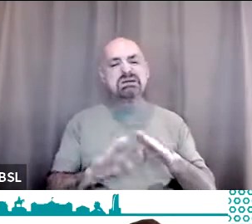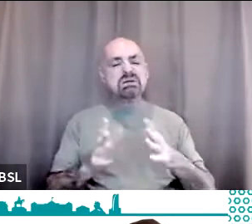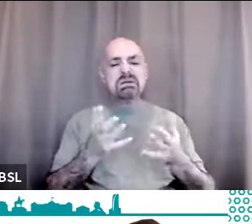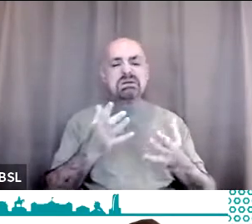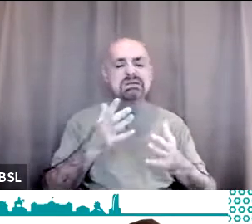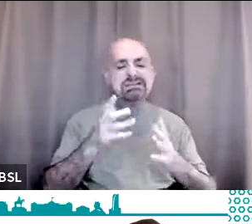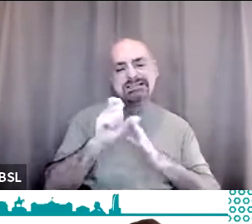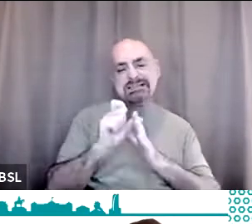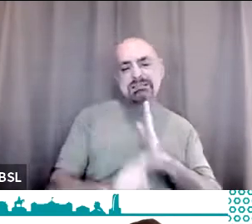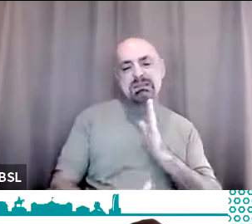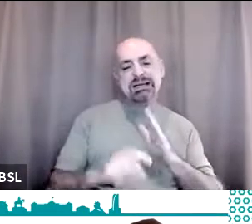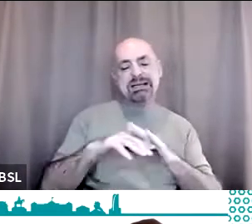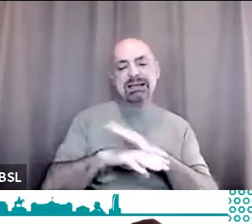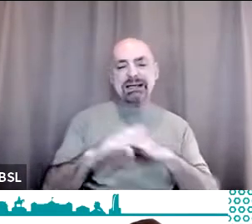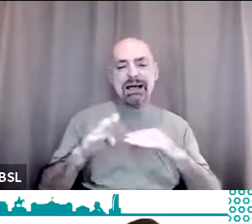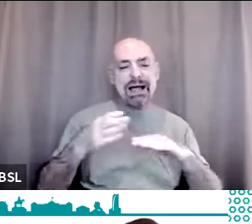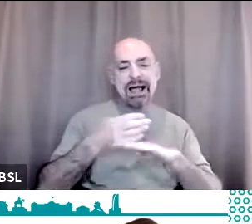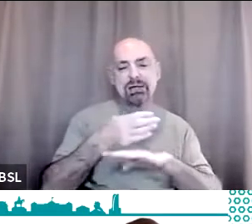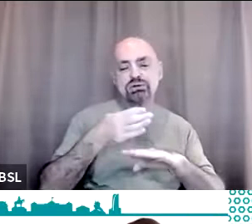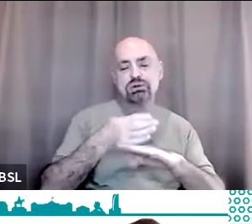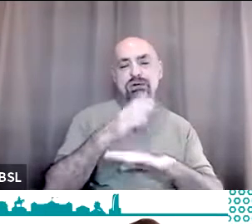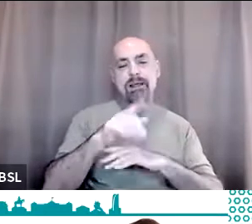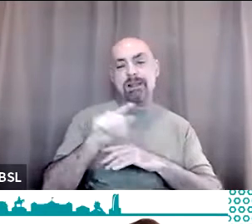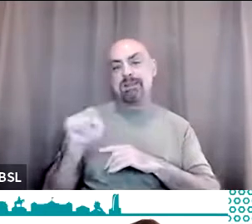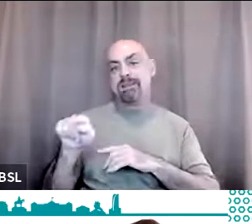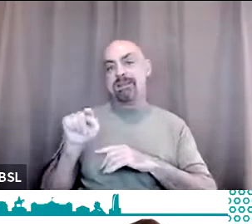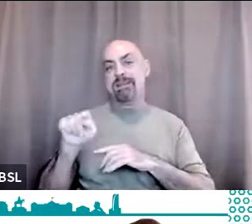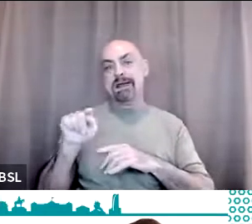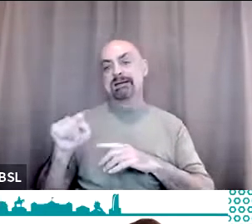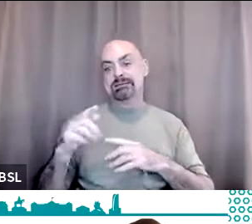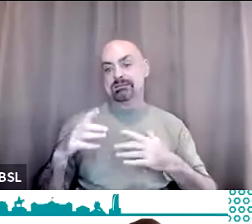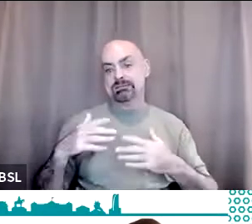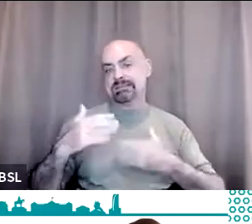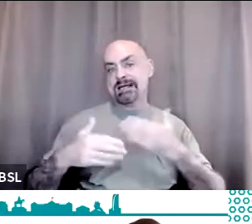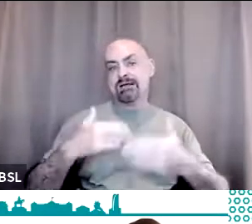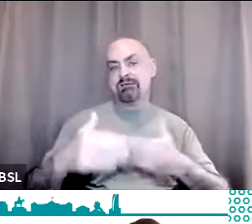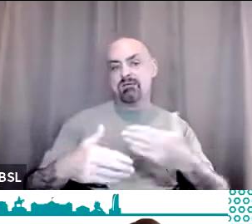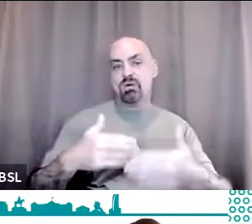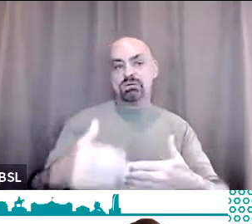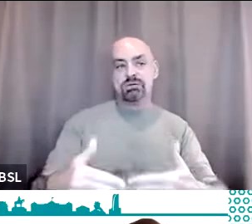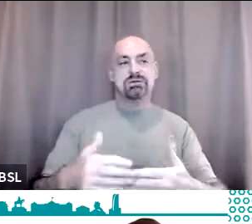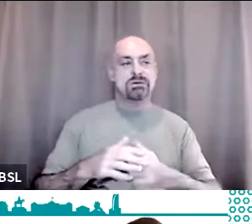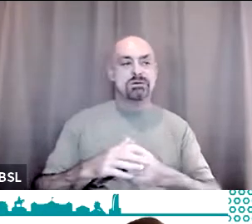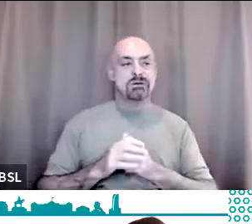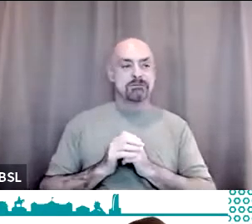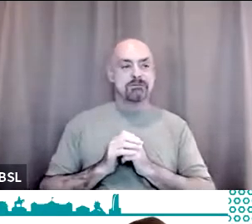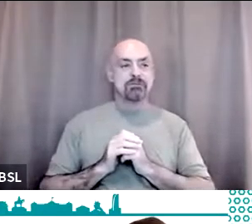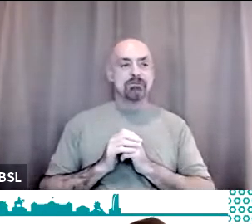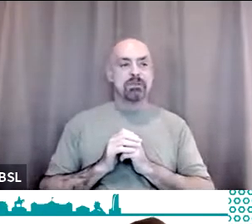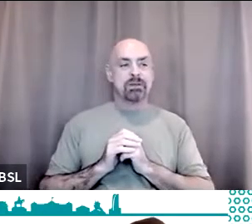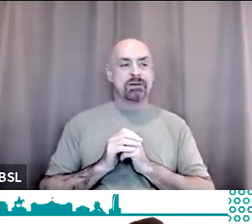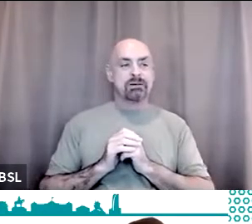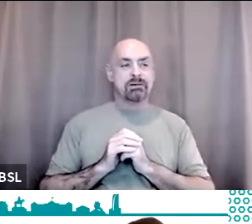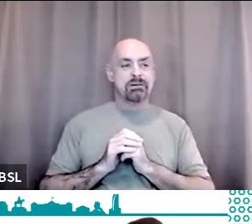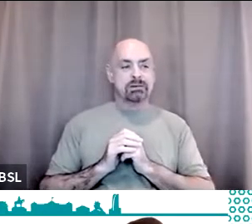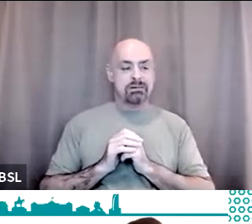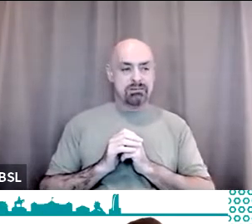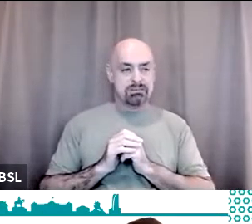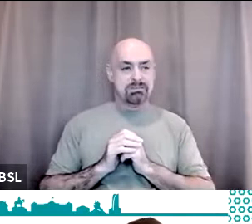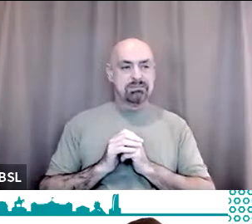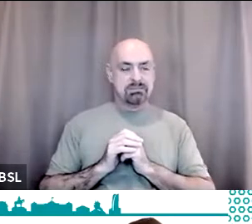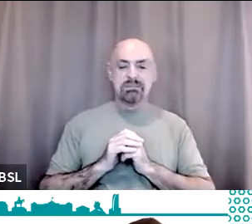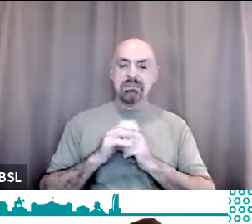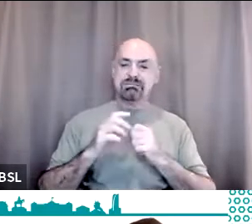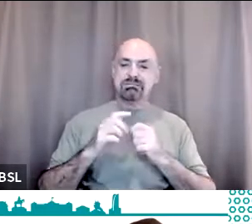action that Asian Development Bank are taking forward through Altan Tuya and Arno's work and